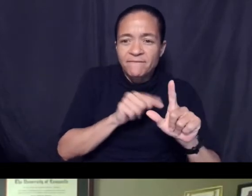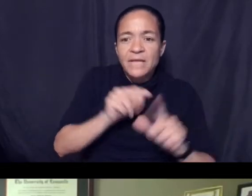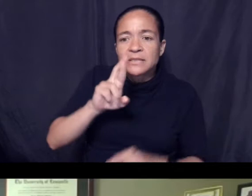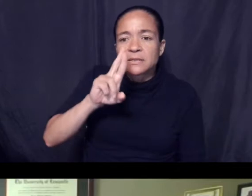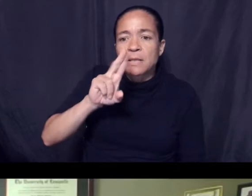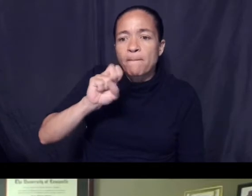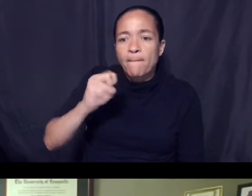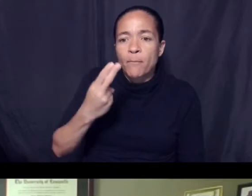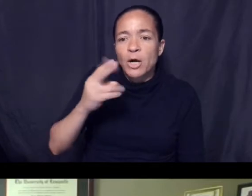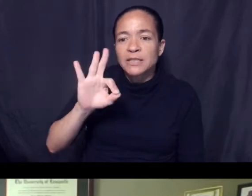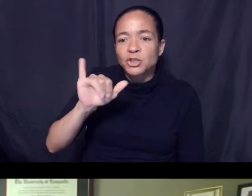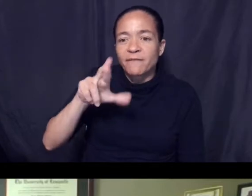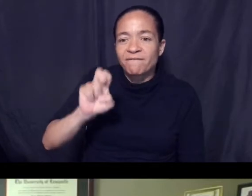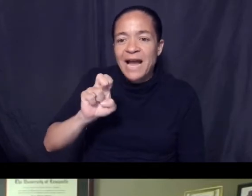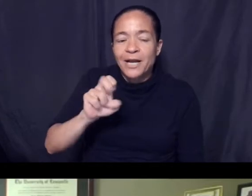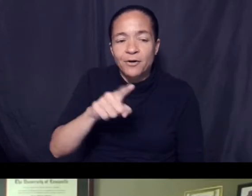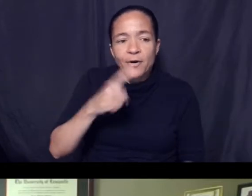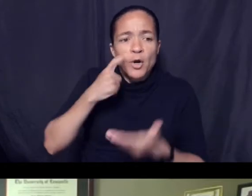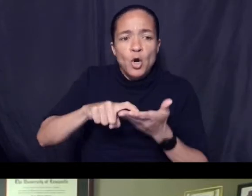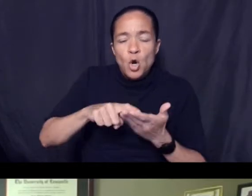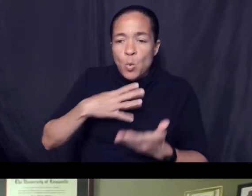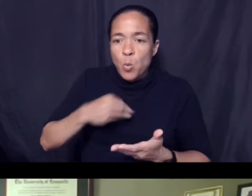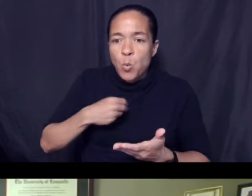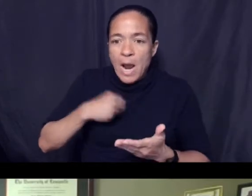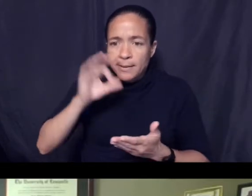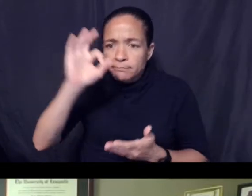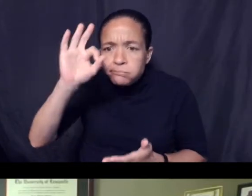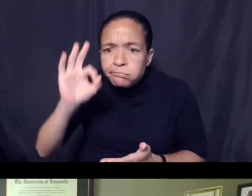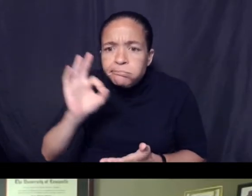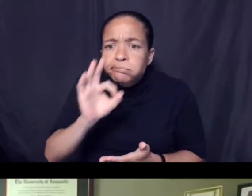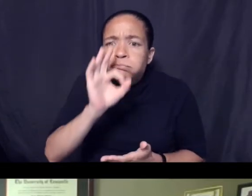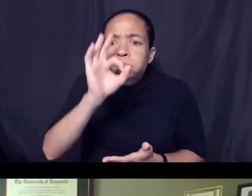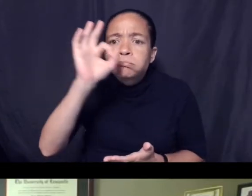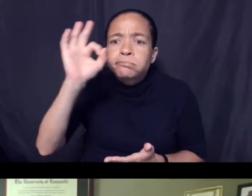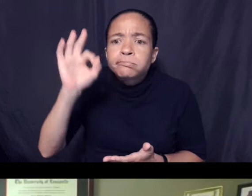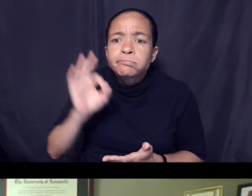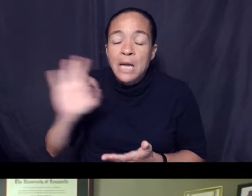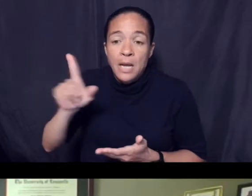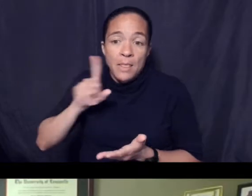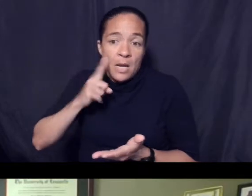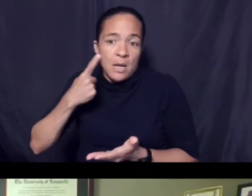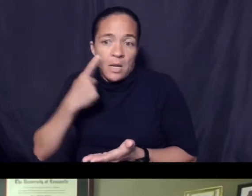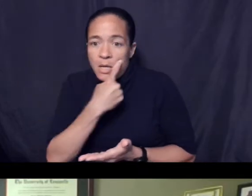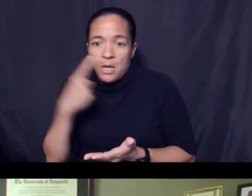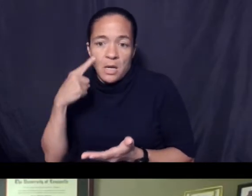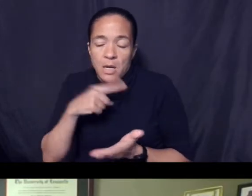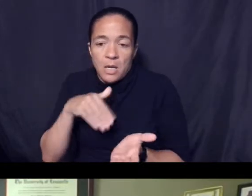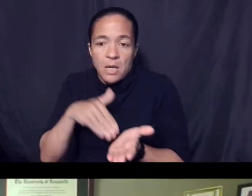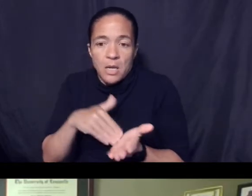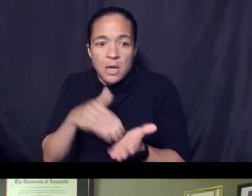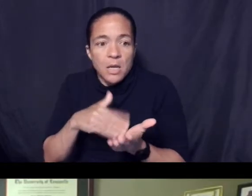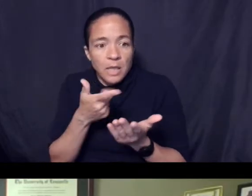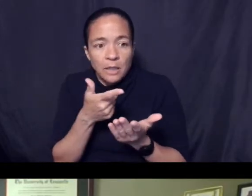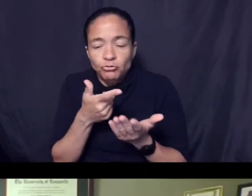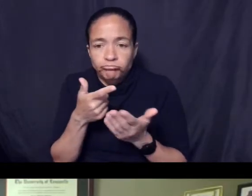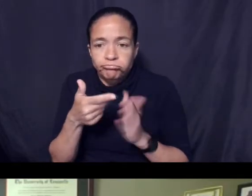fire distribution, where you can appreciate these kind of white, the distribution seen by the ophthalmologist is brush fire,